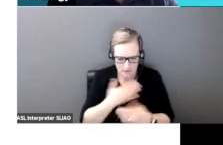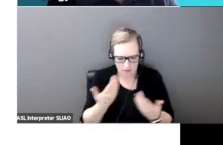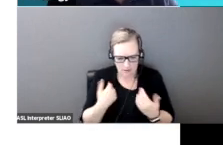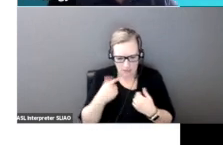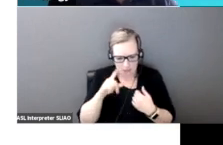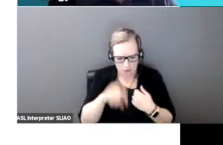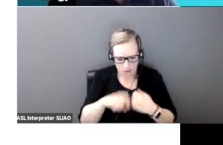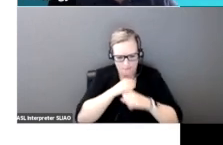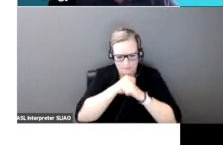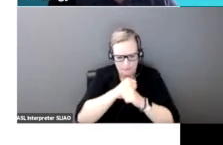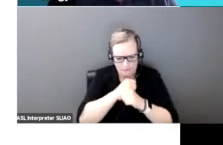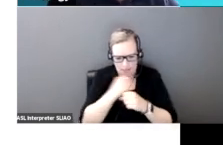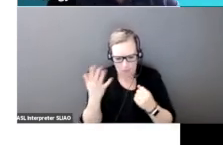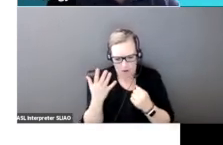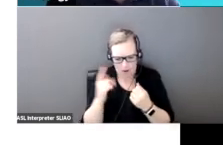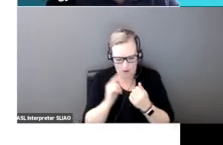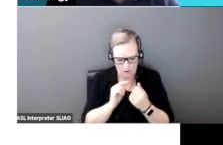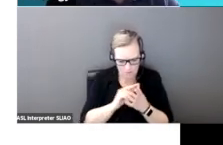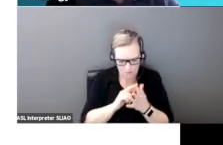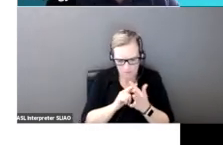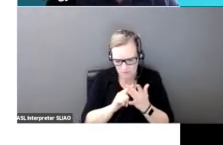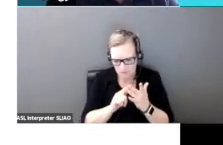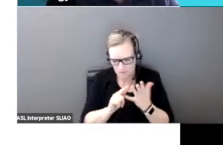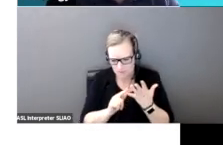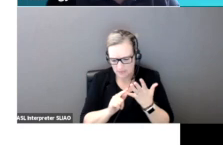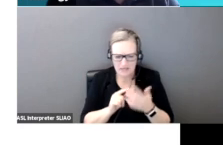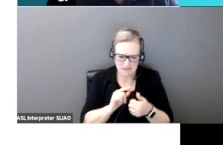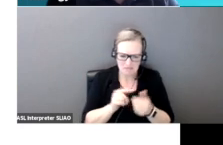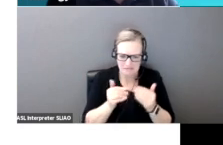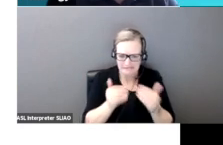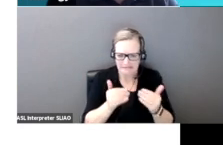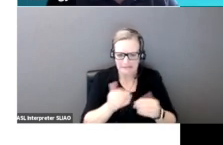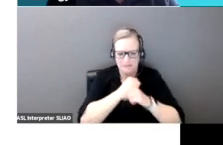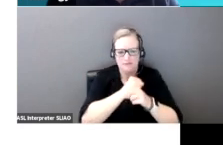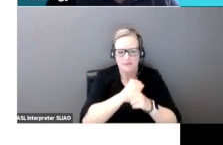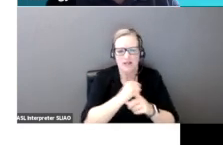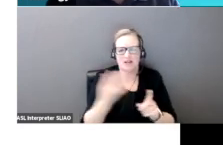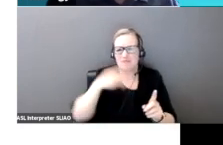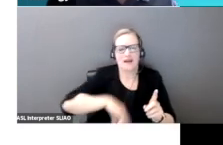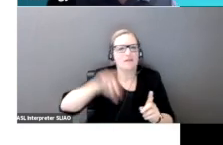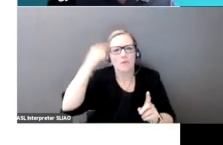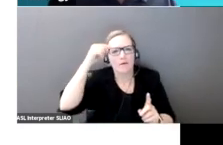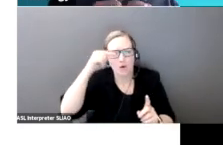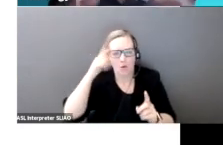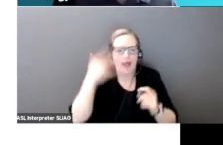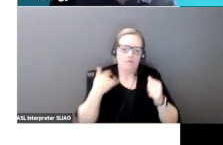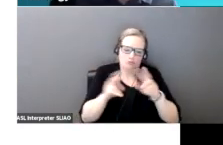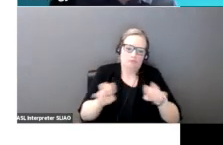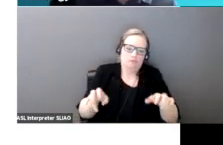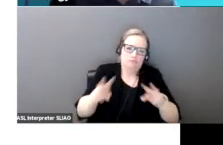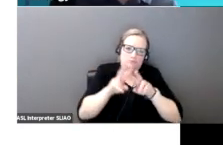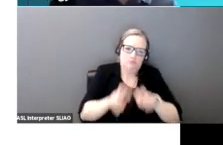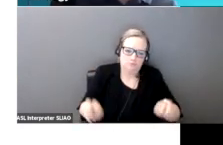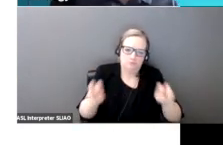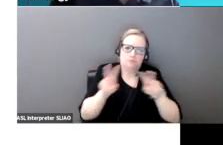this particular thing have? Often a highly innovative business will just spin